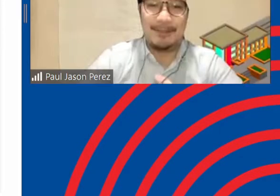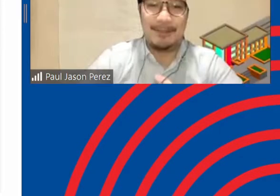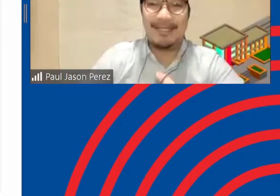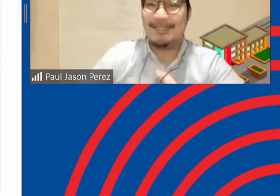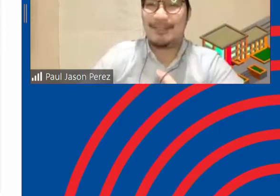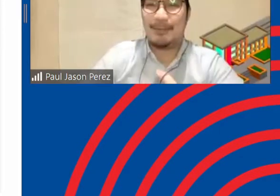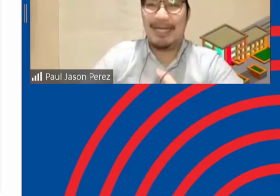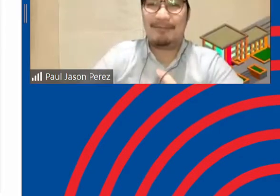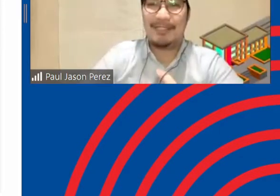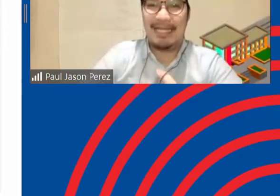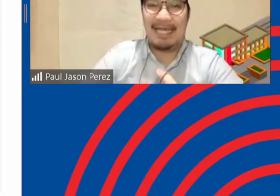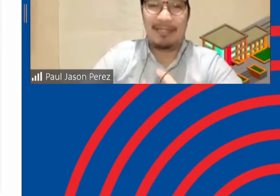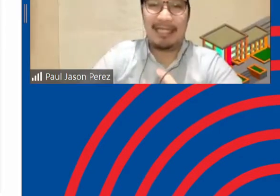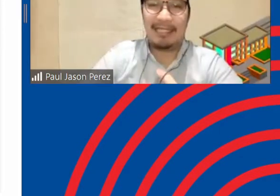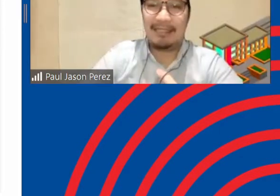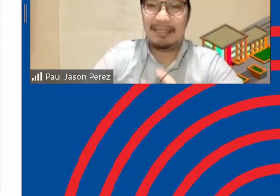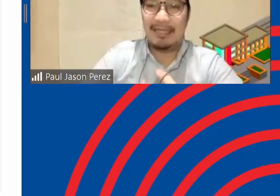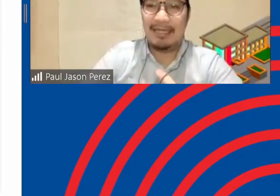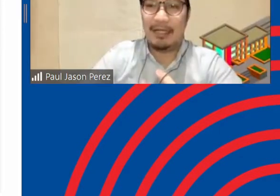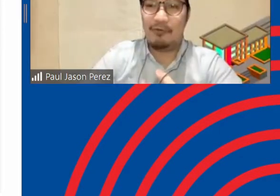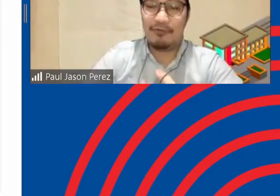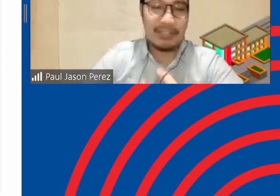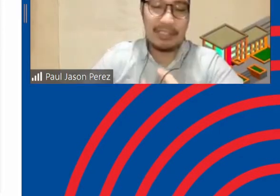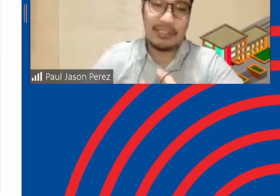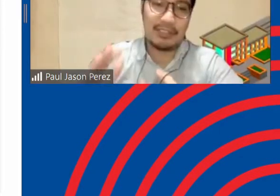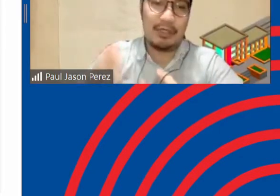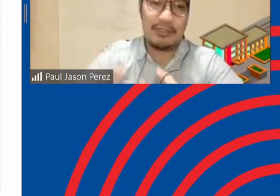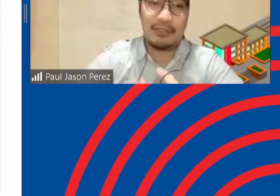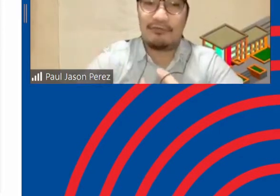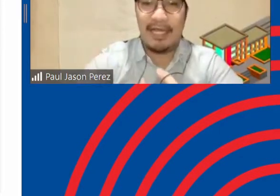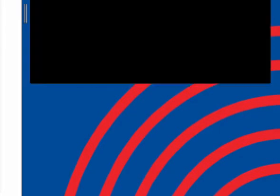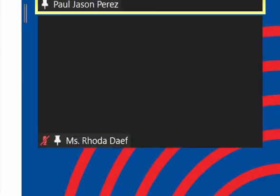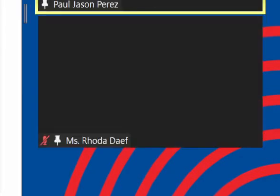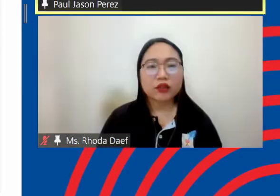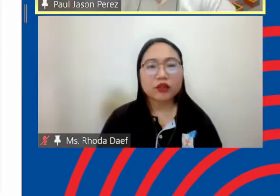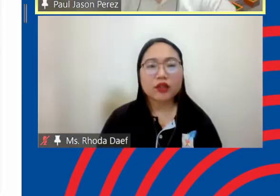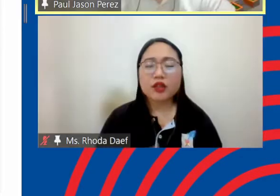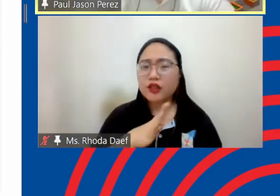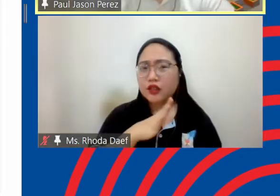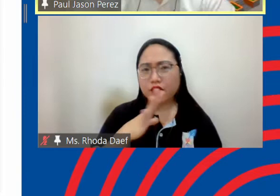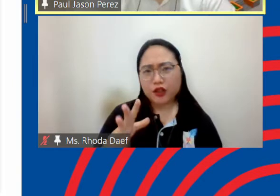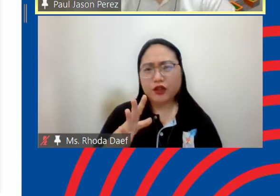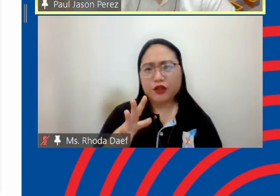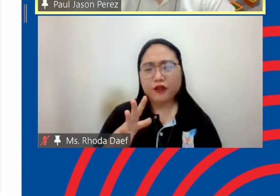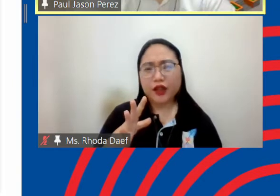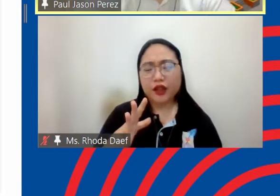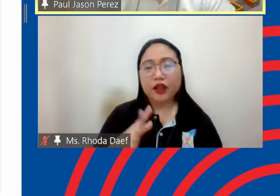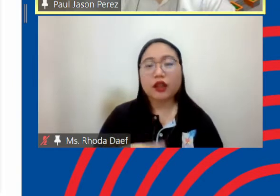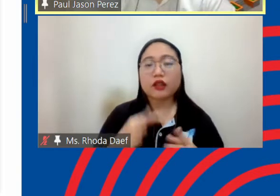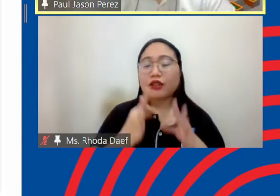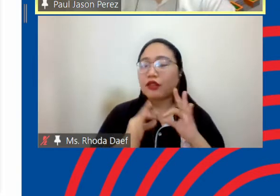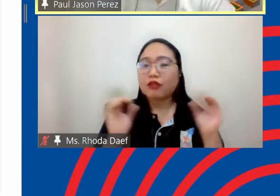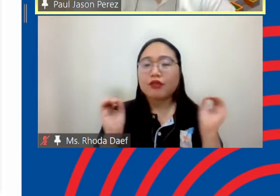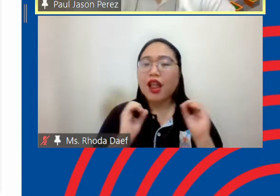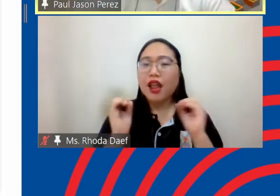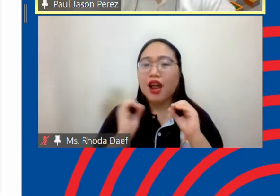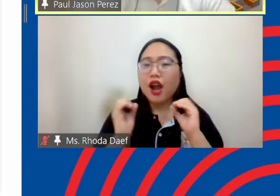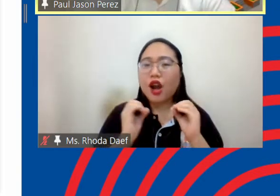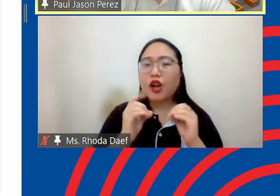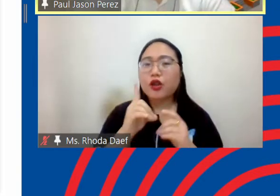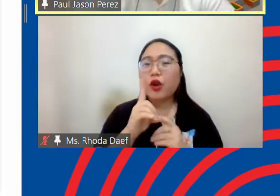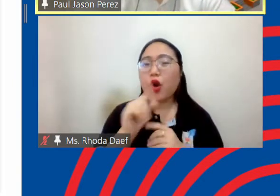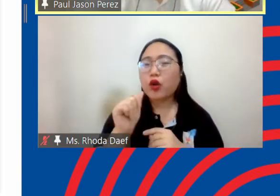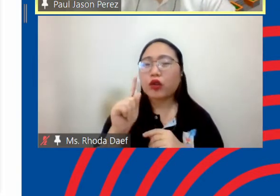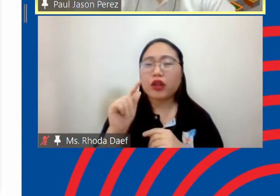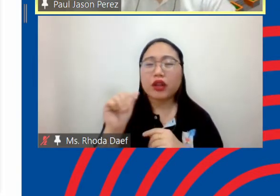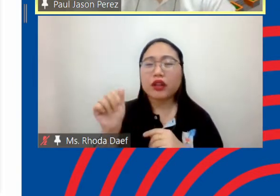Ayun. Okay, so maraming salamat. And of course, it's also fine if you don't have a data repository in your